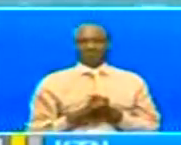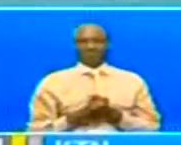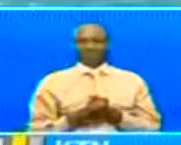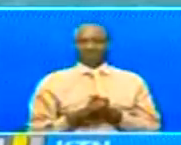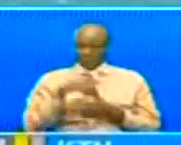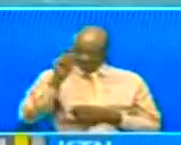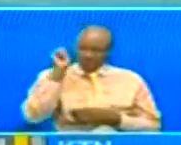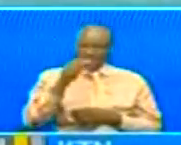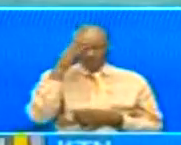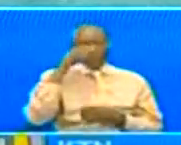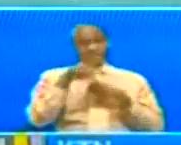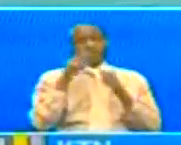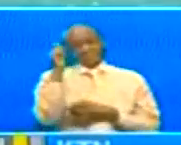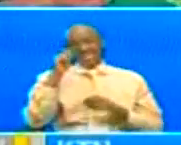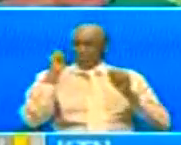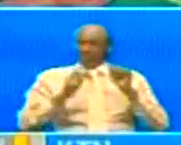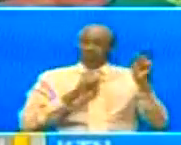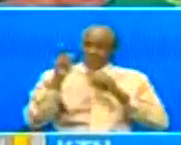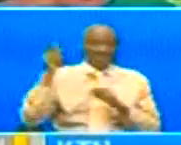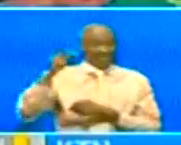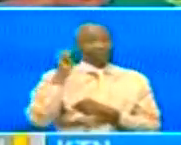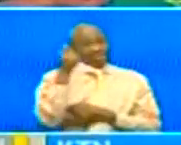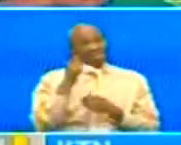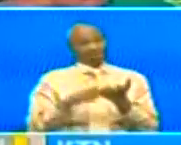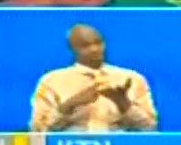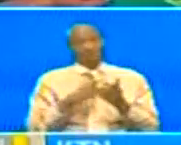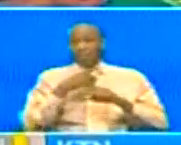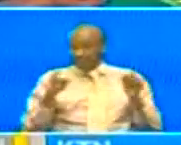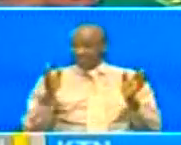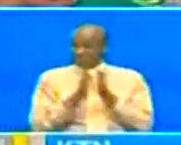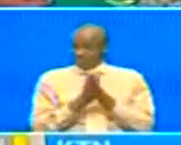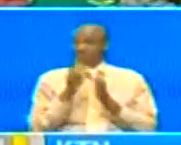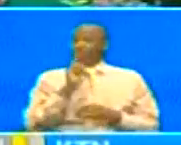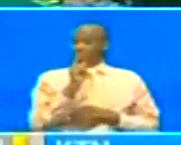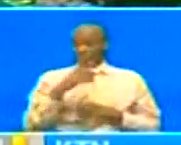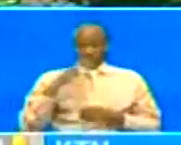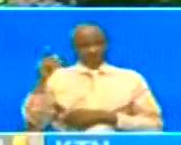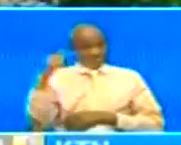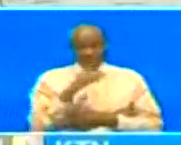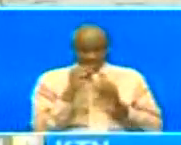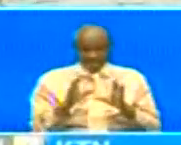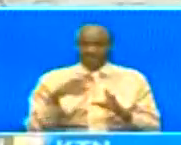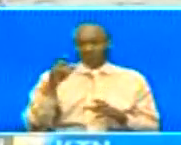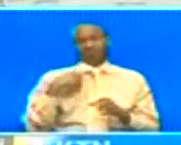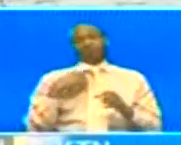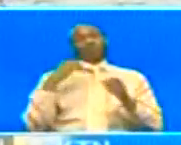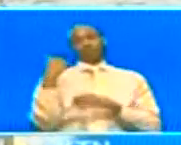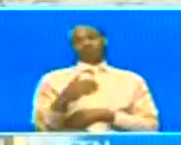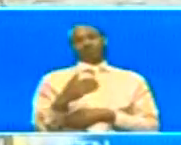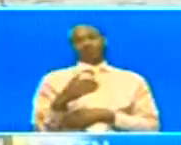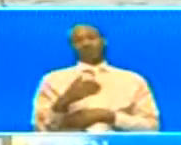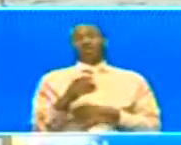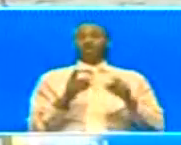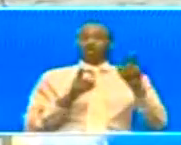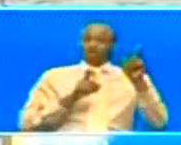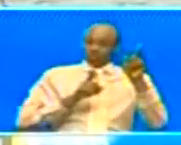Kenya. They'll continue to come, but there is a challenge, yes, that with travel advisories, tour firms may not be